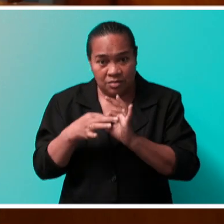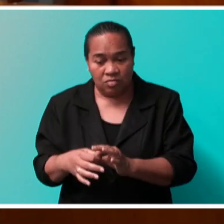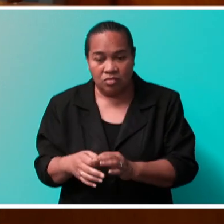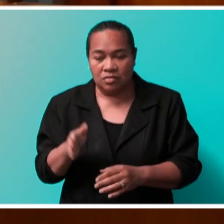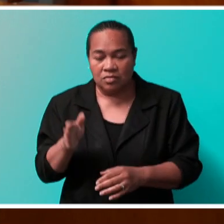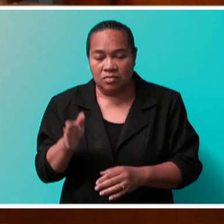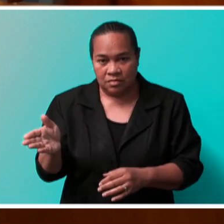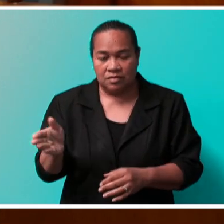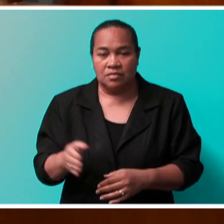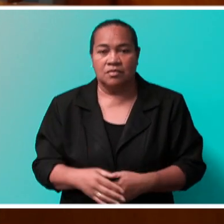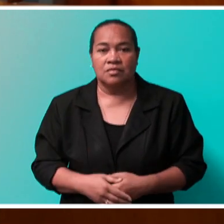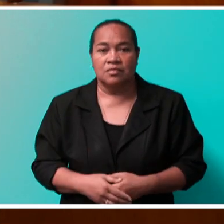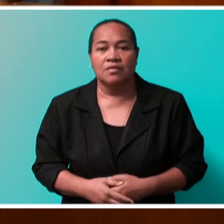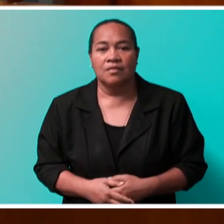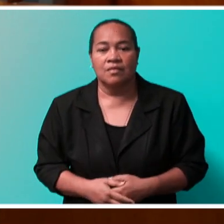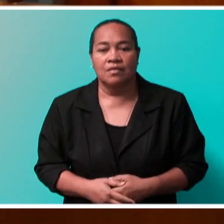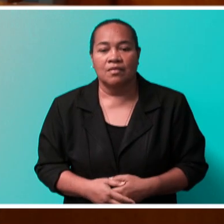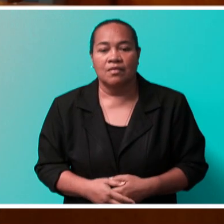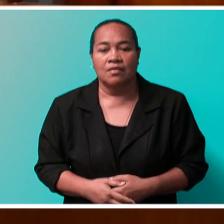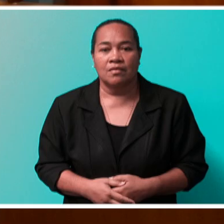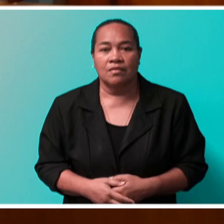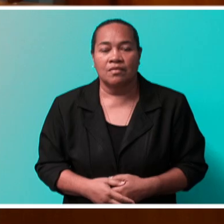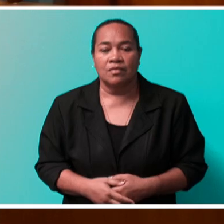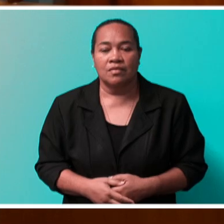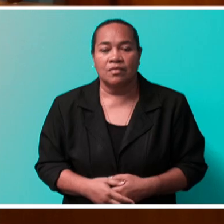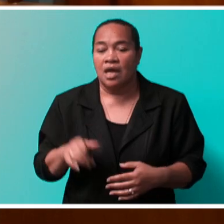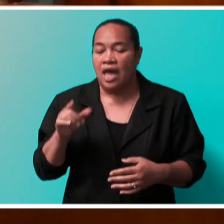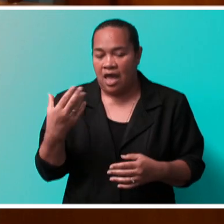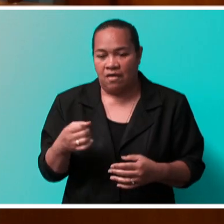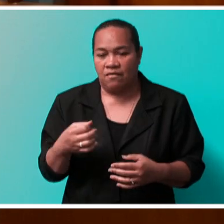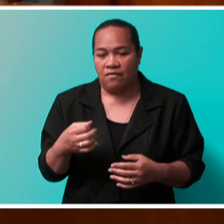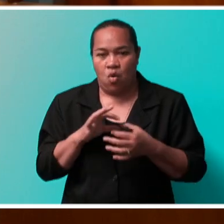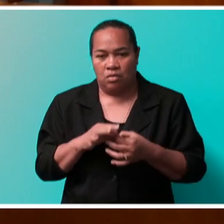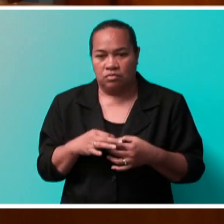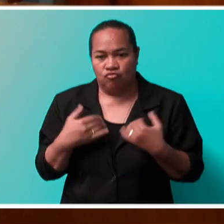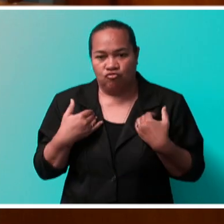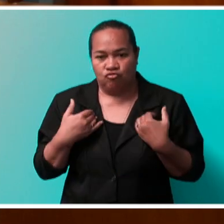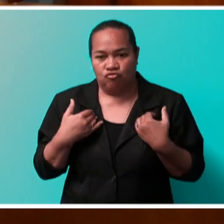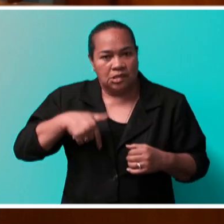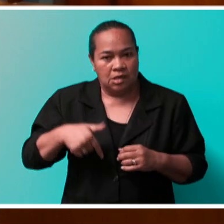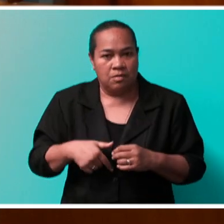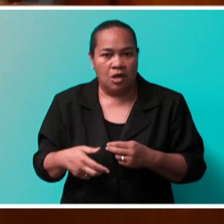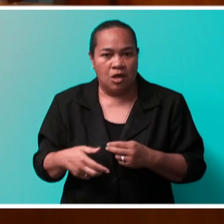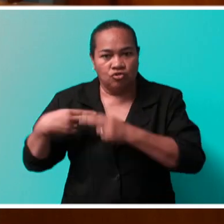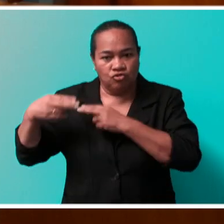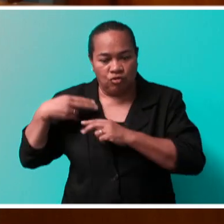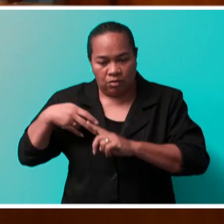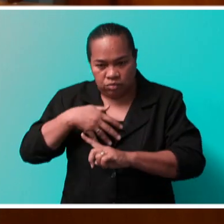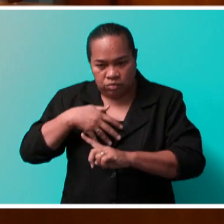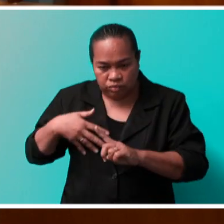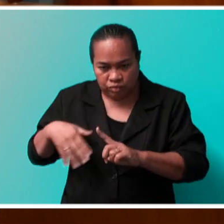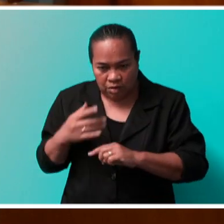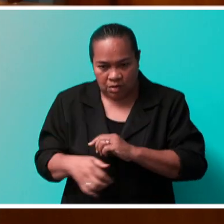institution, with its rich history and traditions that form the foundation of